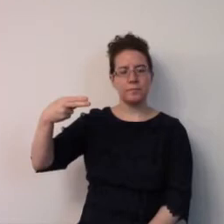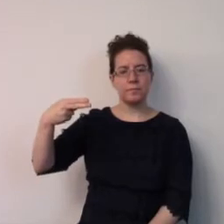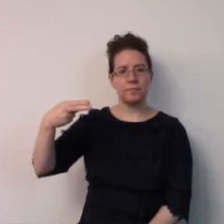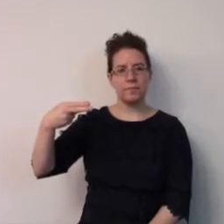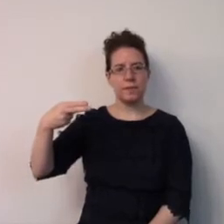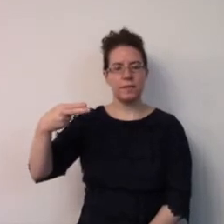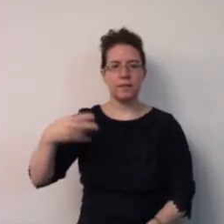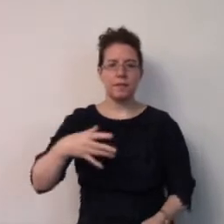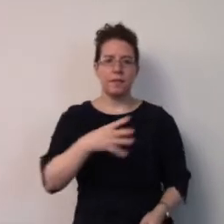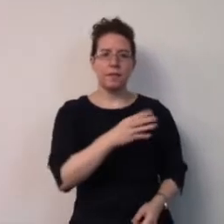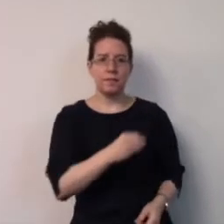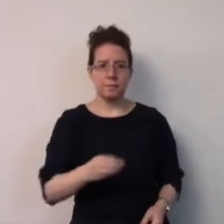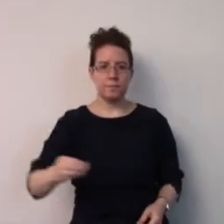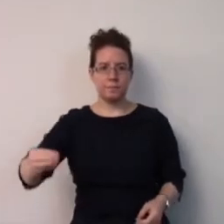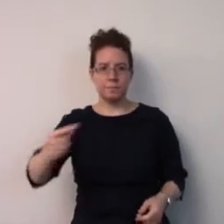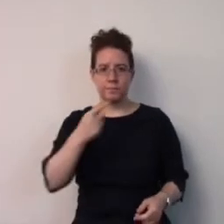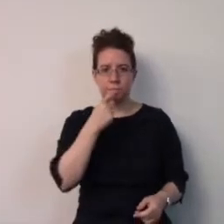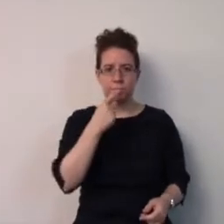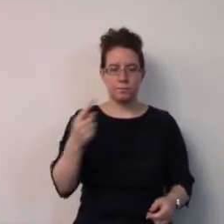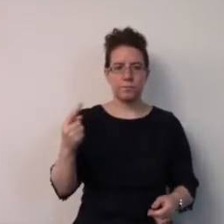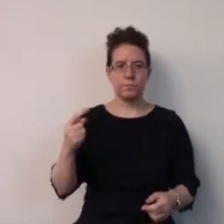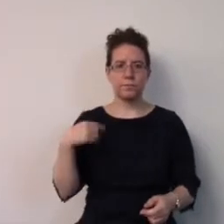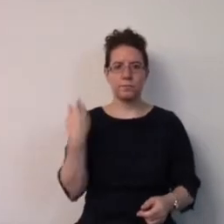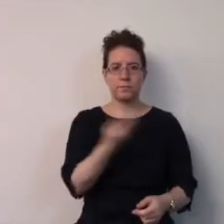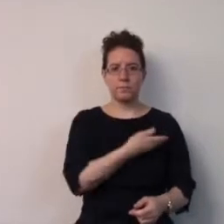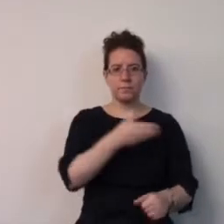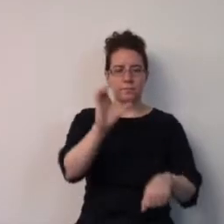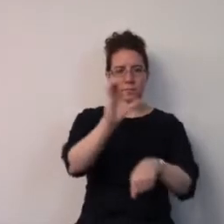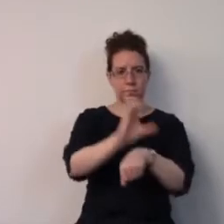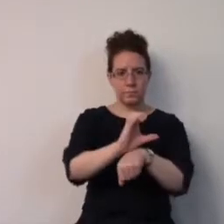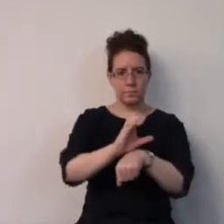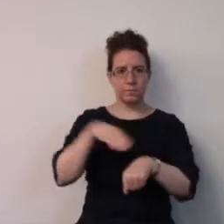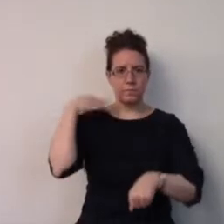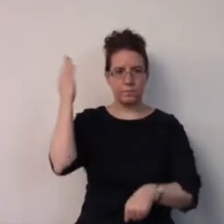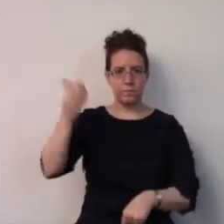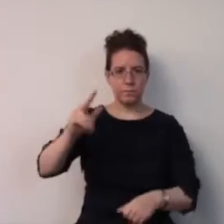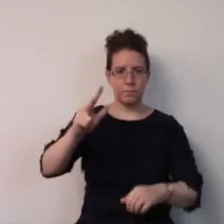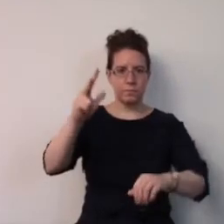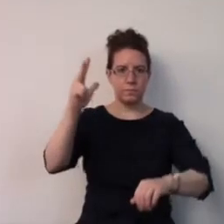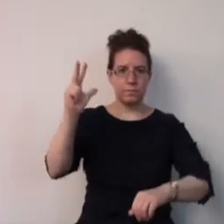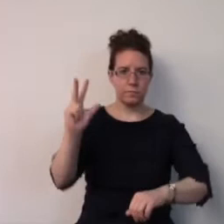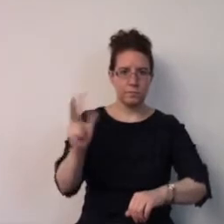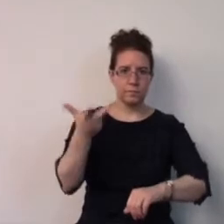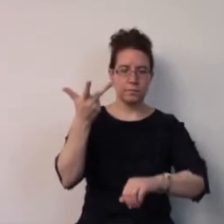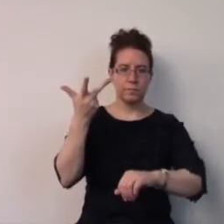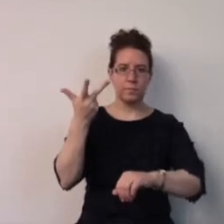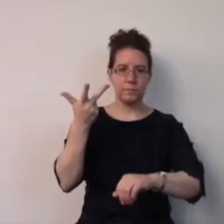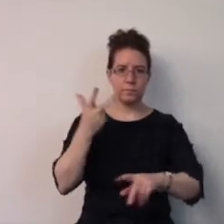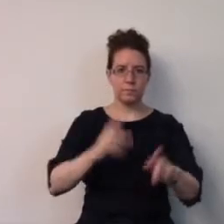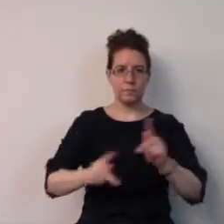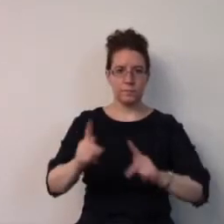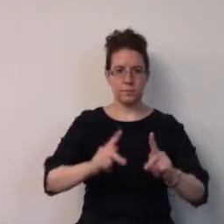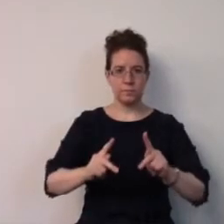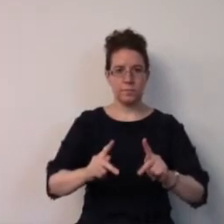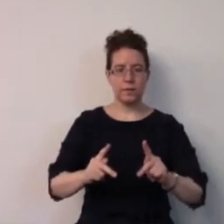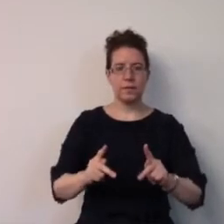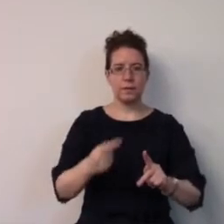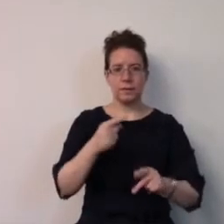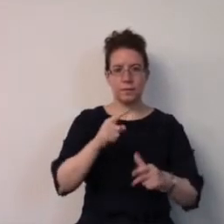God are always conditional. Yes. That's true. Yes. God is willing. God